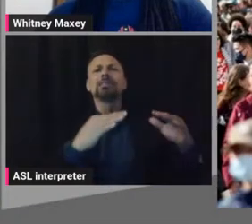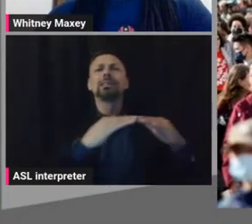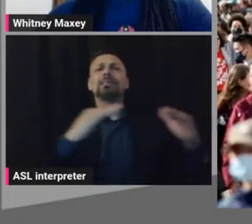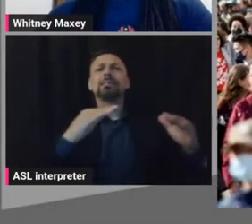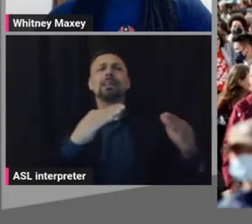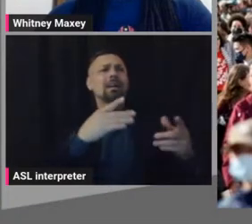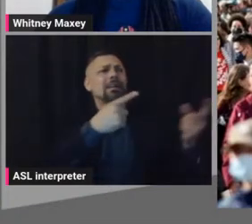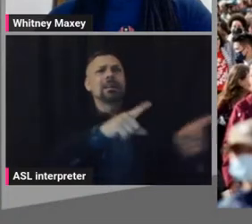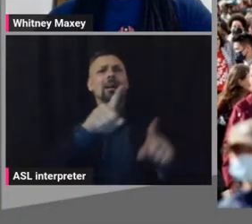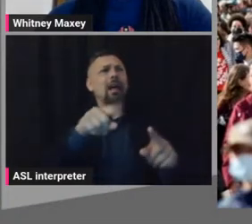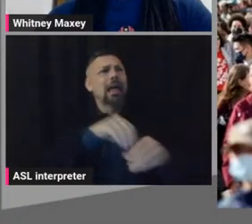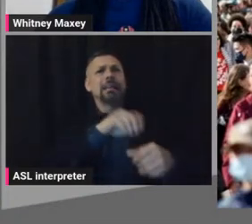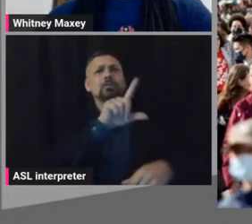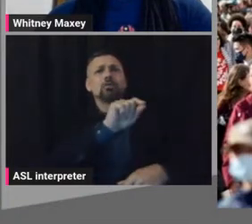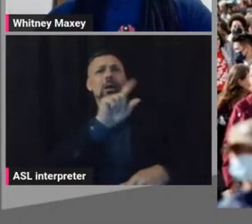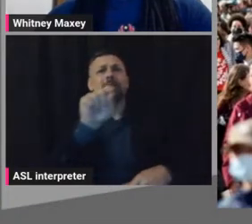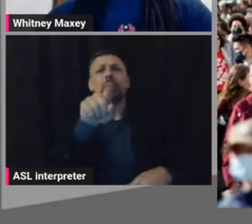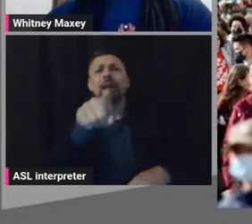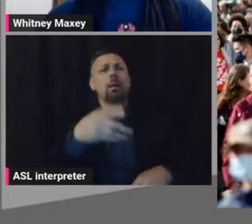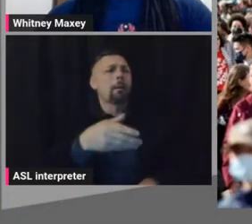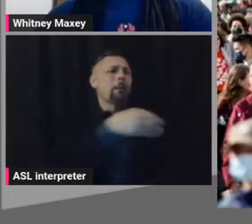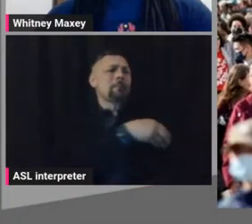at Power Concedes Nothing.